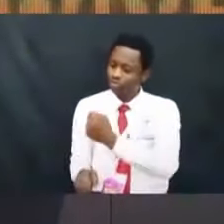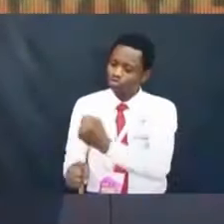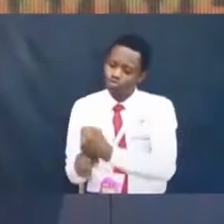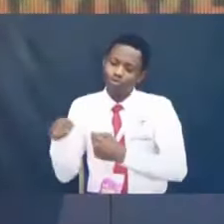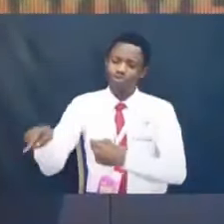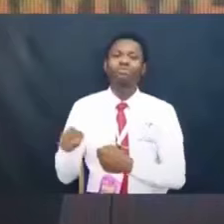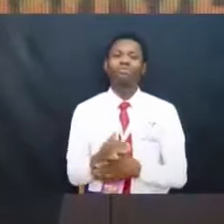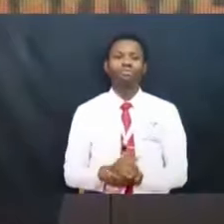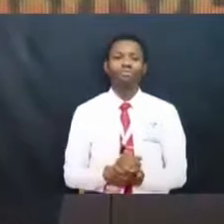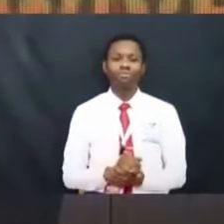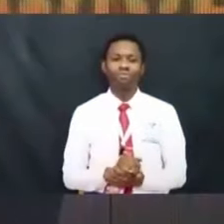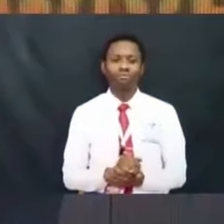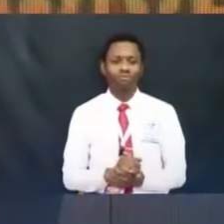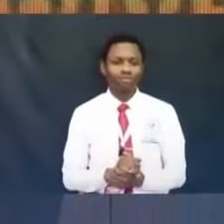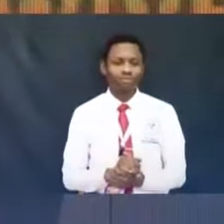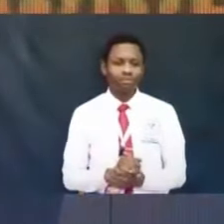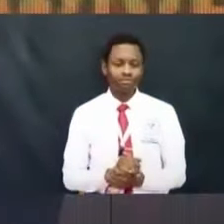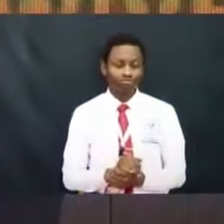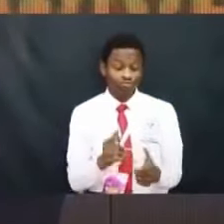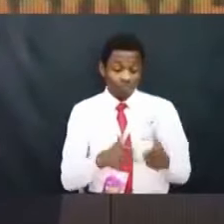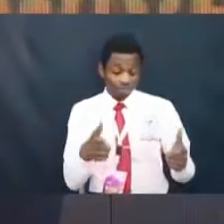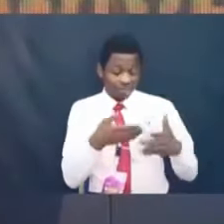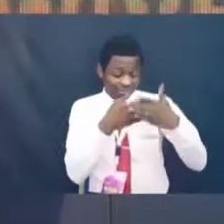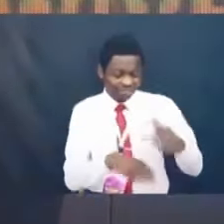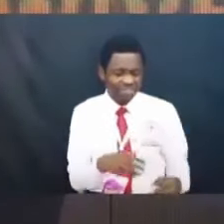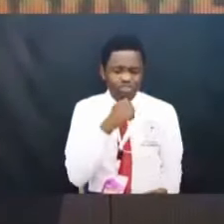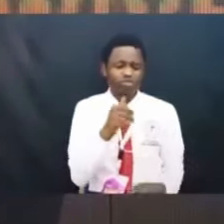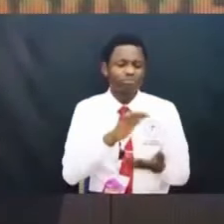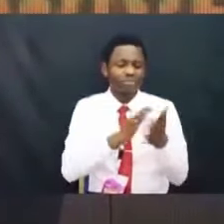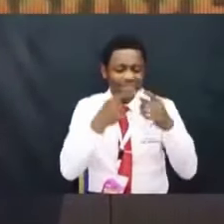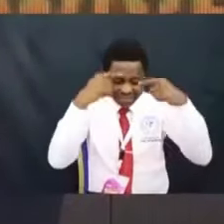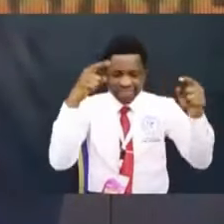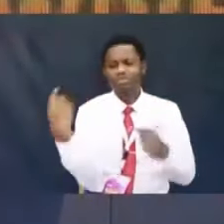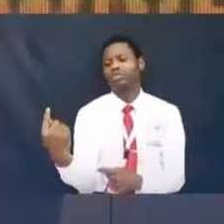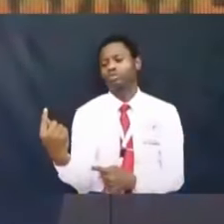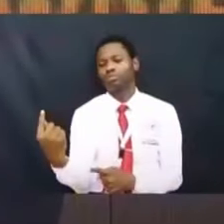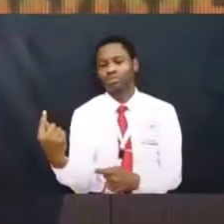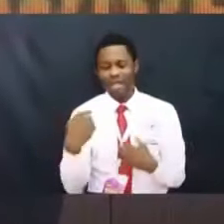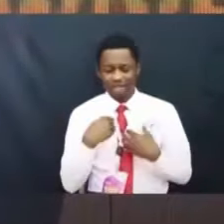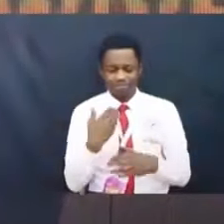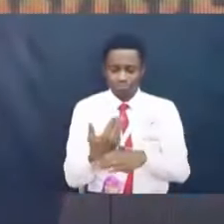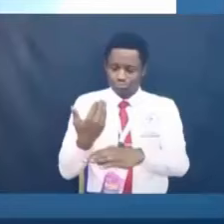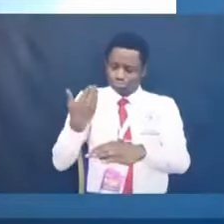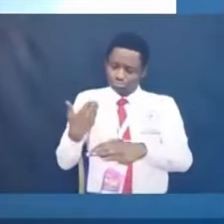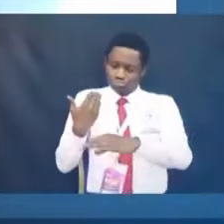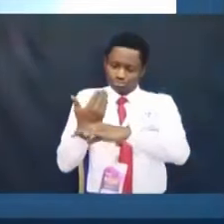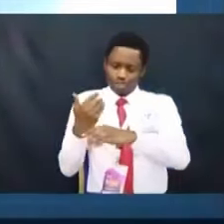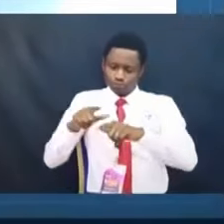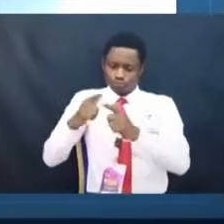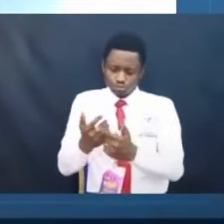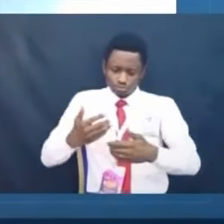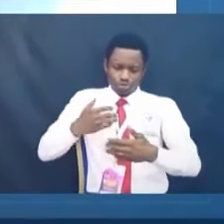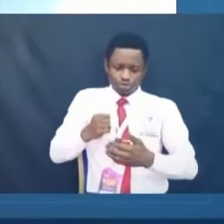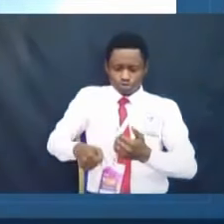strong support. Great leaders do not succeed alone. Behind them have been a